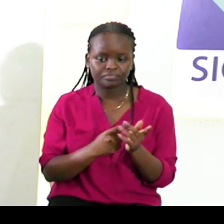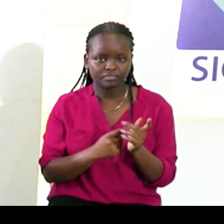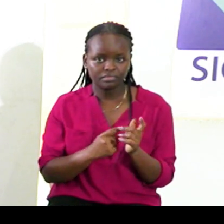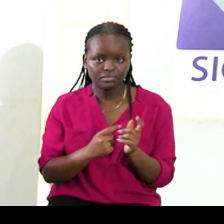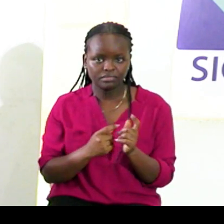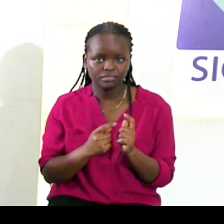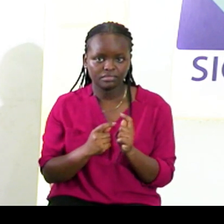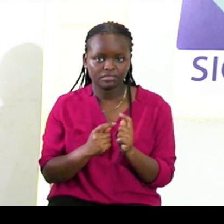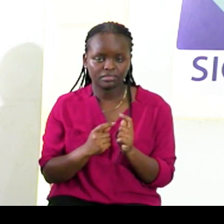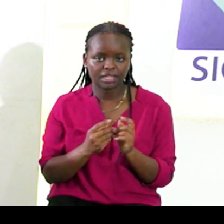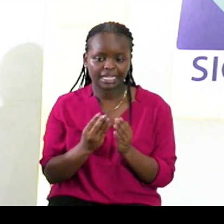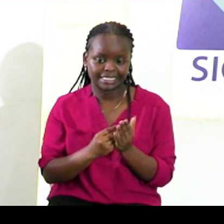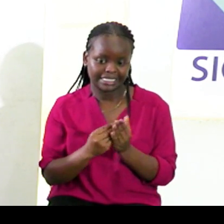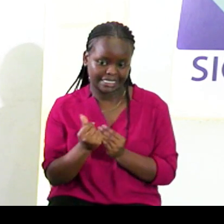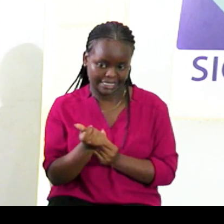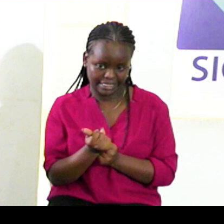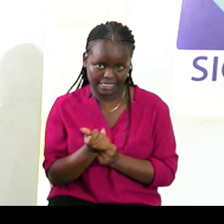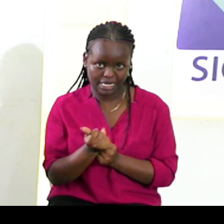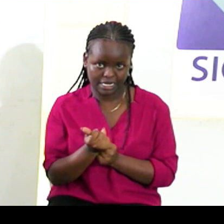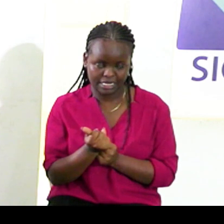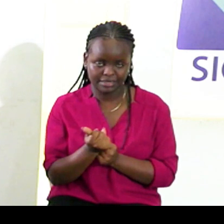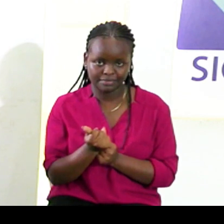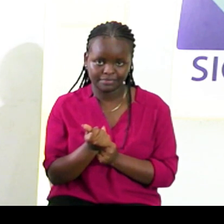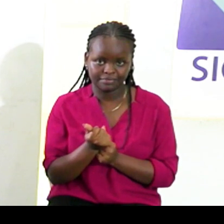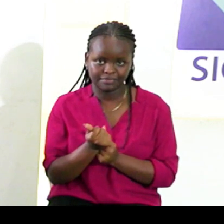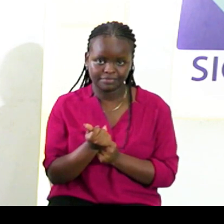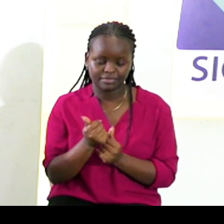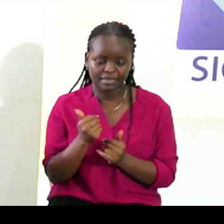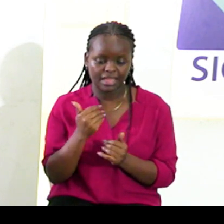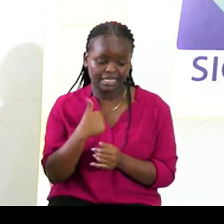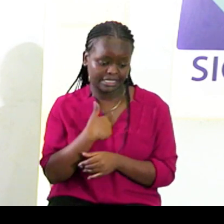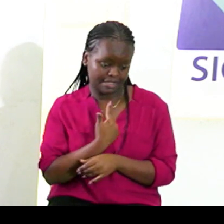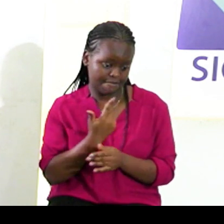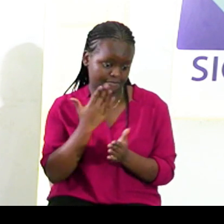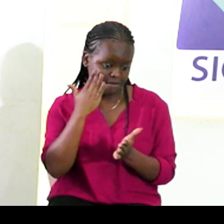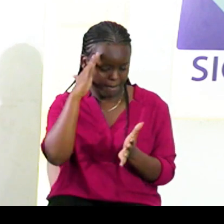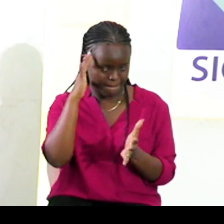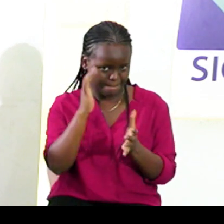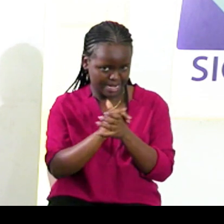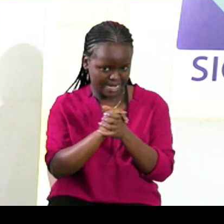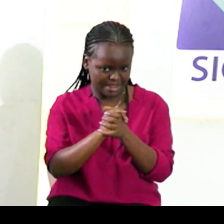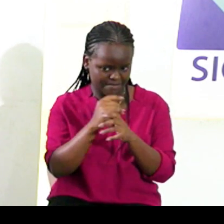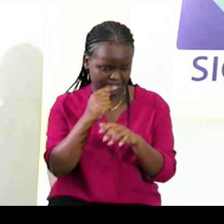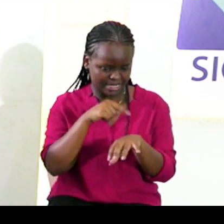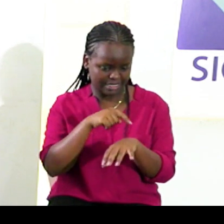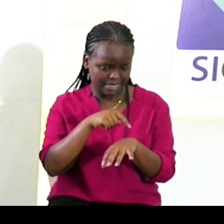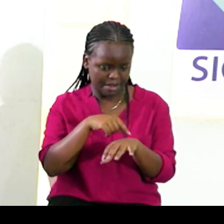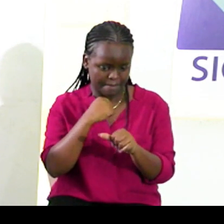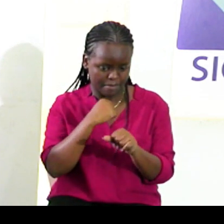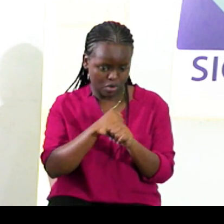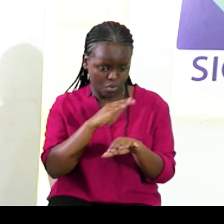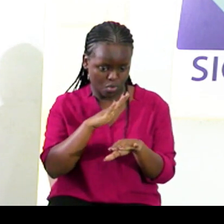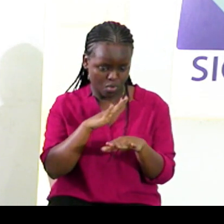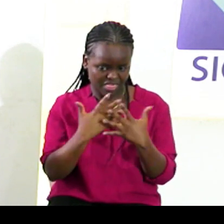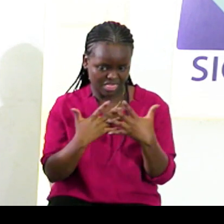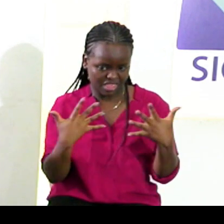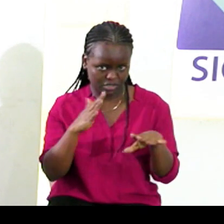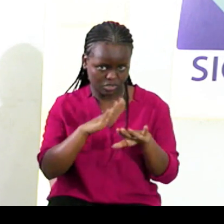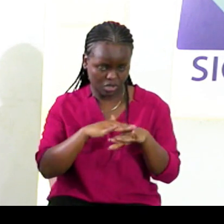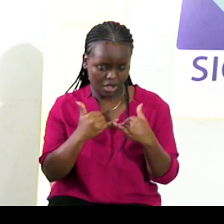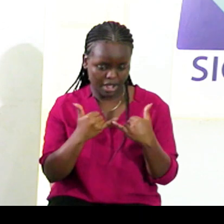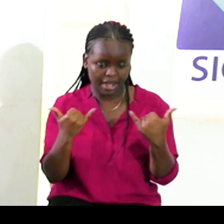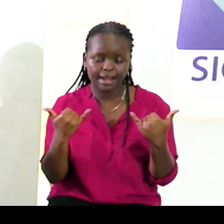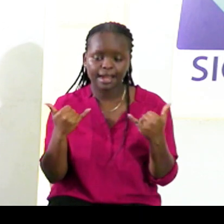and marketing. Yeah, so I truly believe that when I do my things online, I'm able